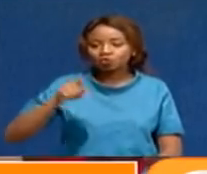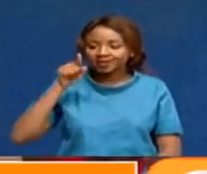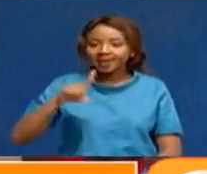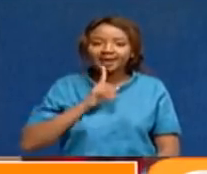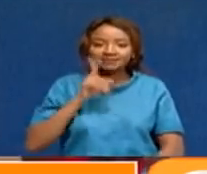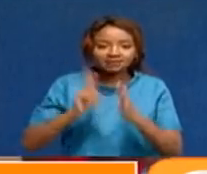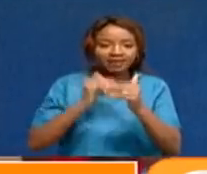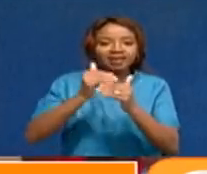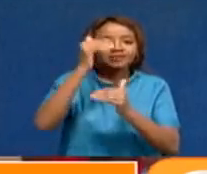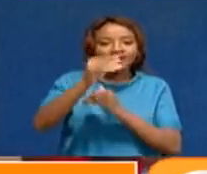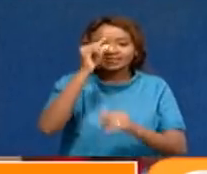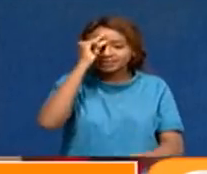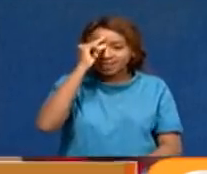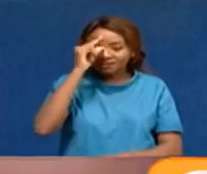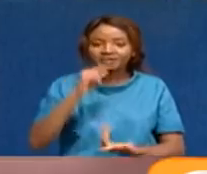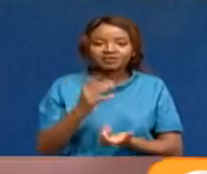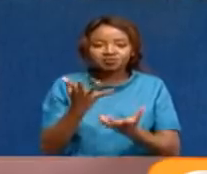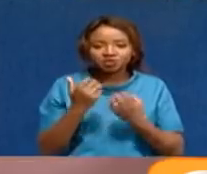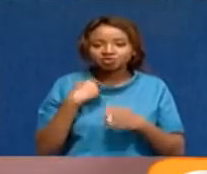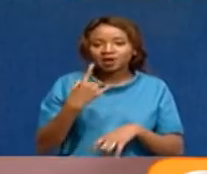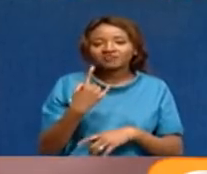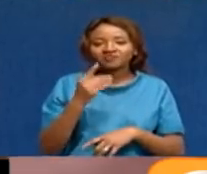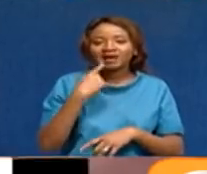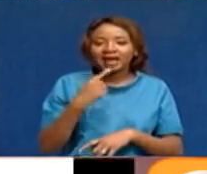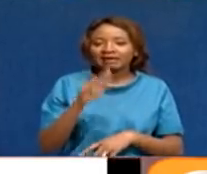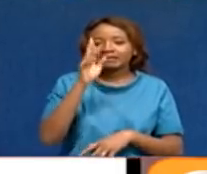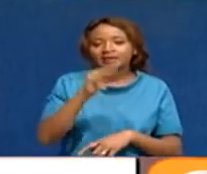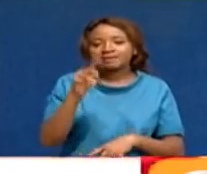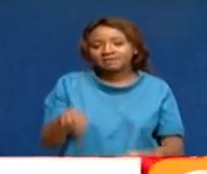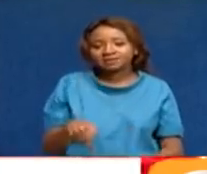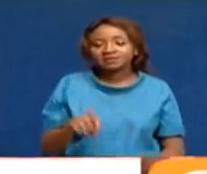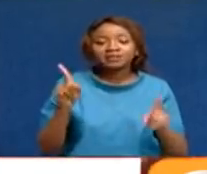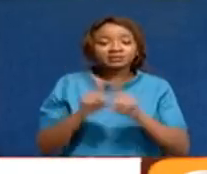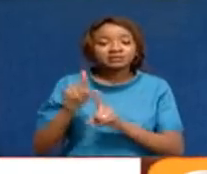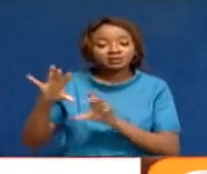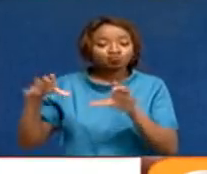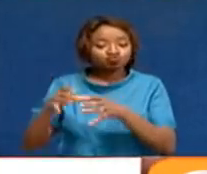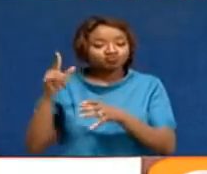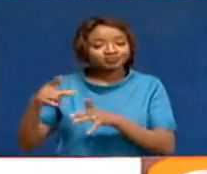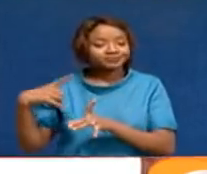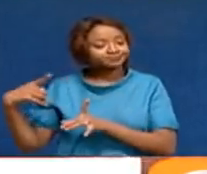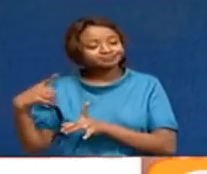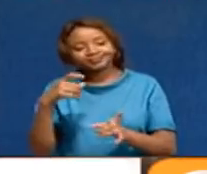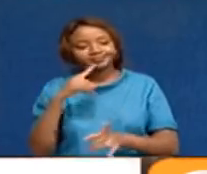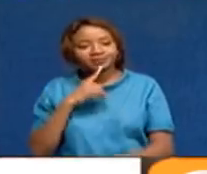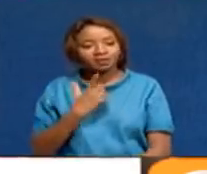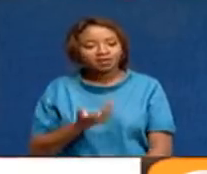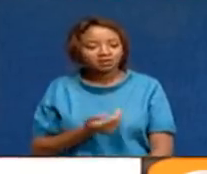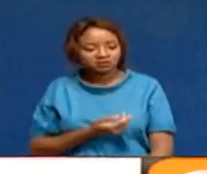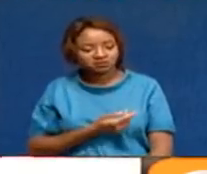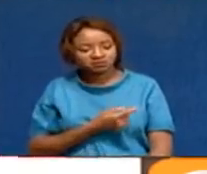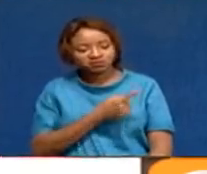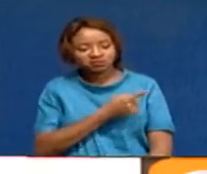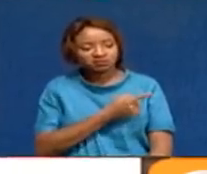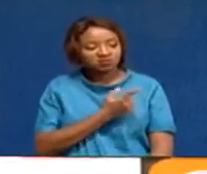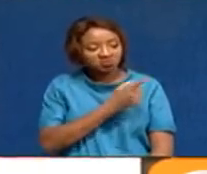nyingine tukue na wabunge at least 100. The leaders told off the Kenya Kwanza team led by Deputy President William Ruto over their